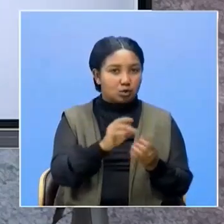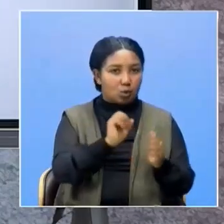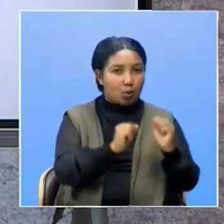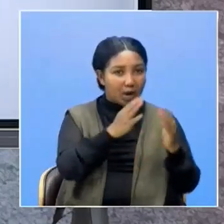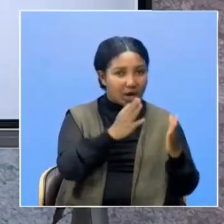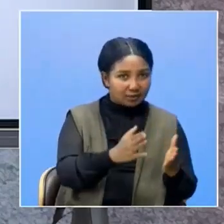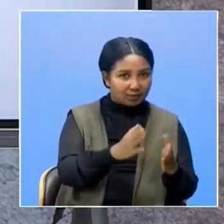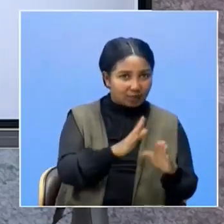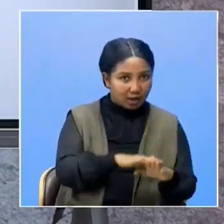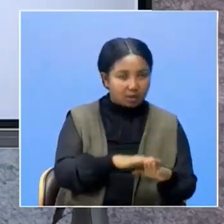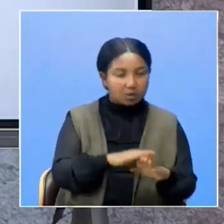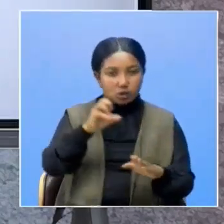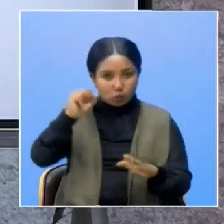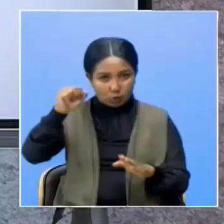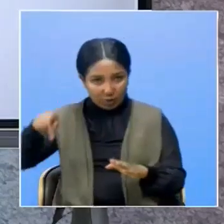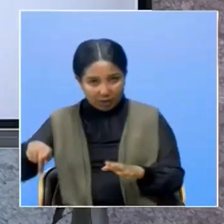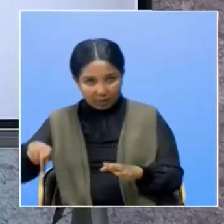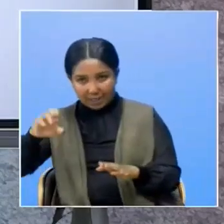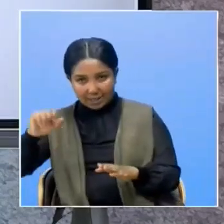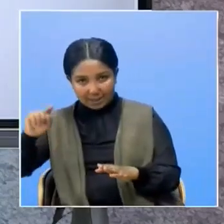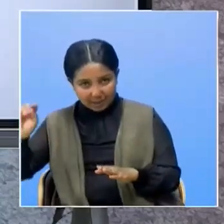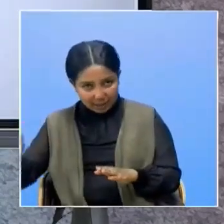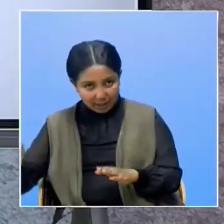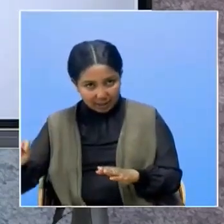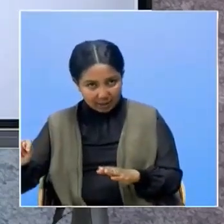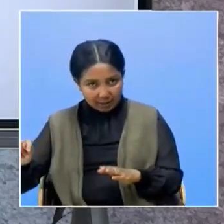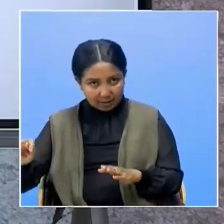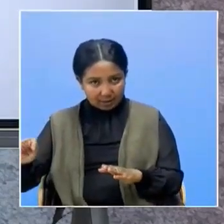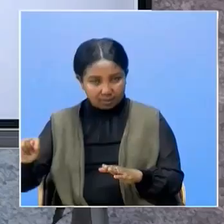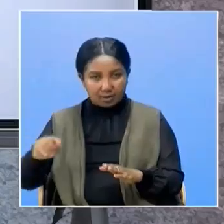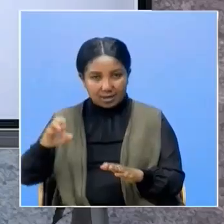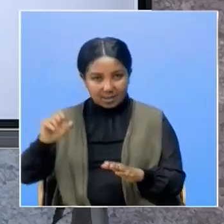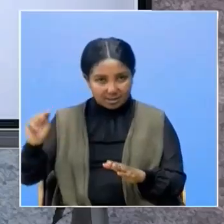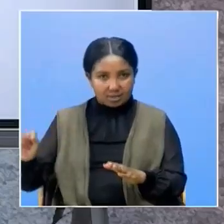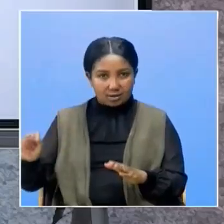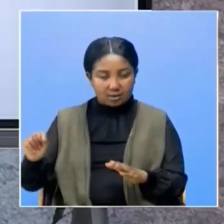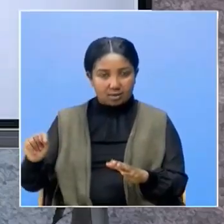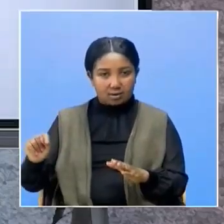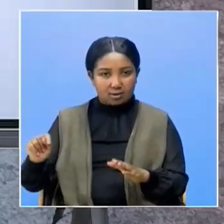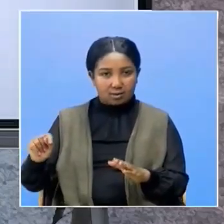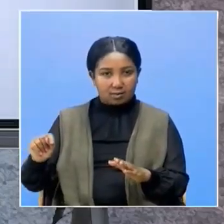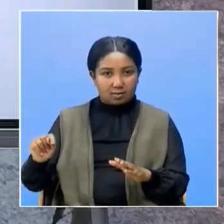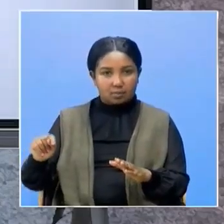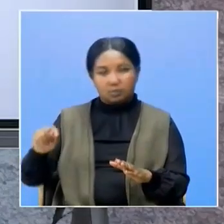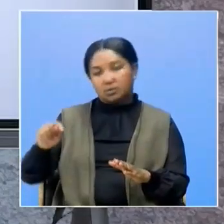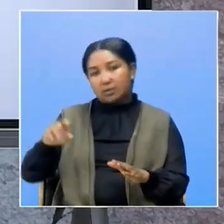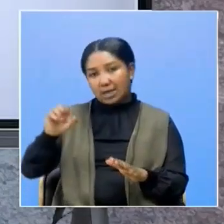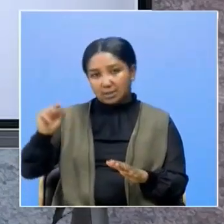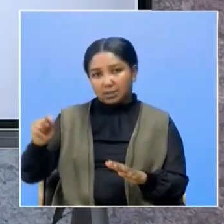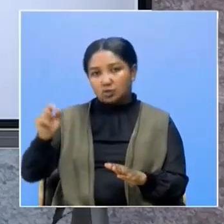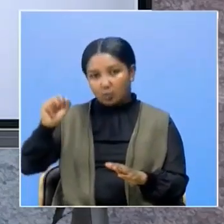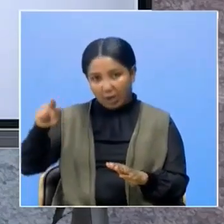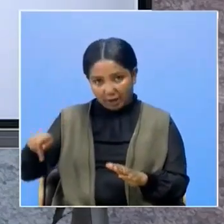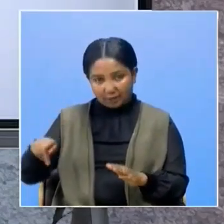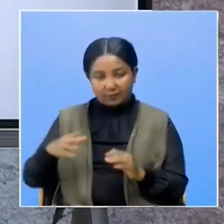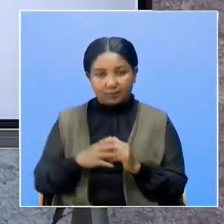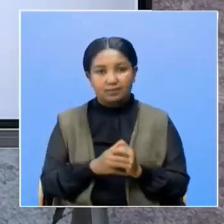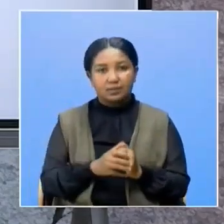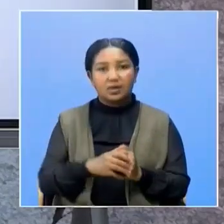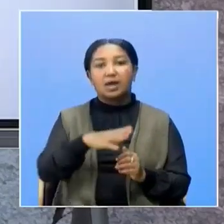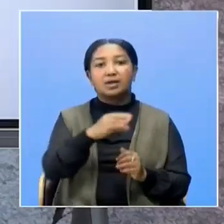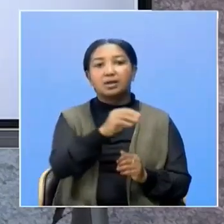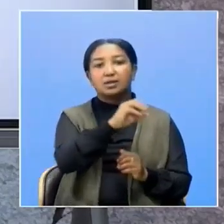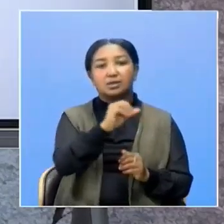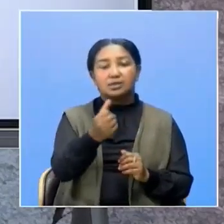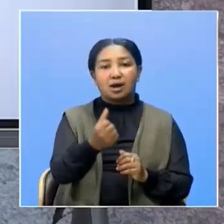comparative degree, and AST when we make them or when we use them for a superlative degree, right? And the